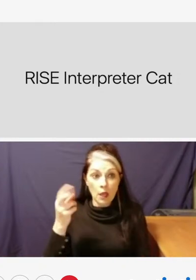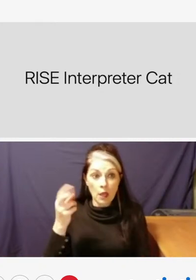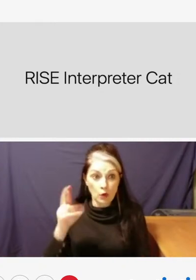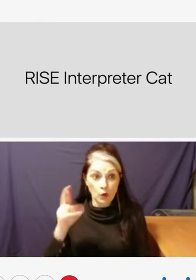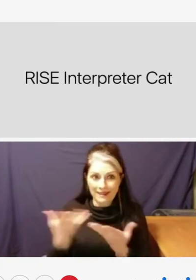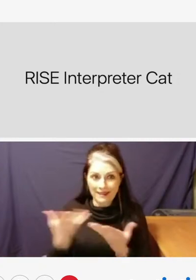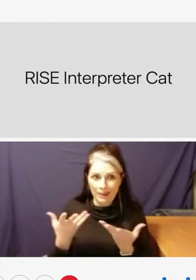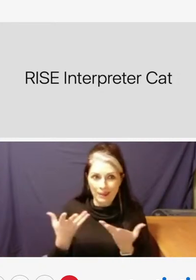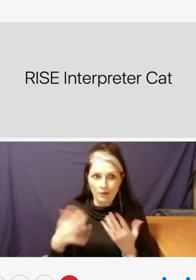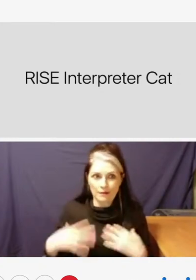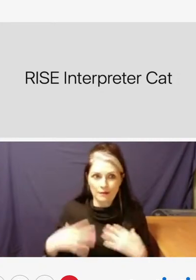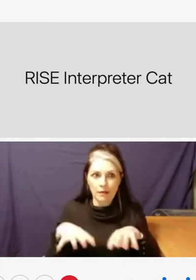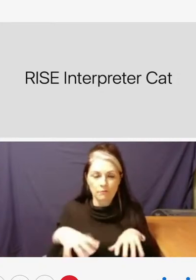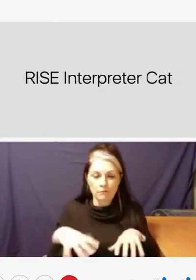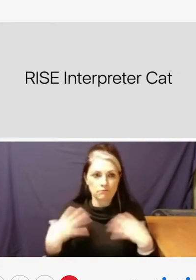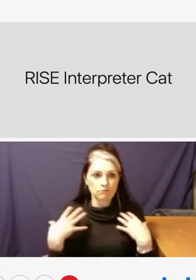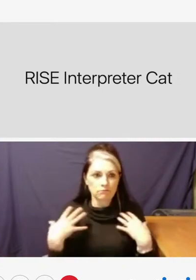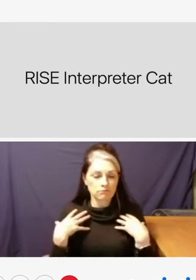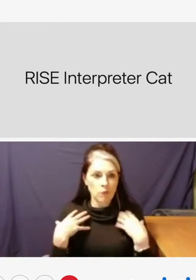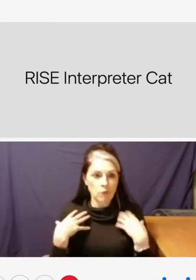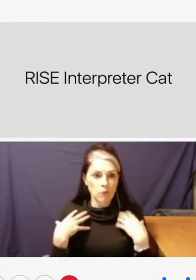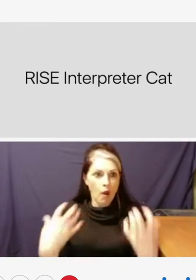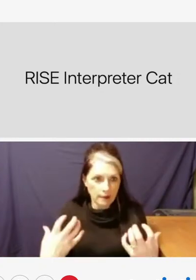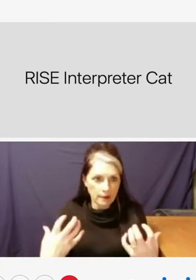any questions or comments from board